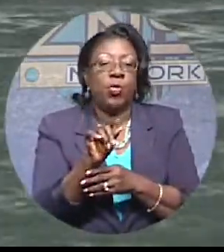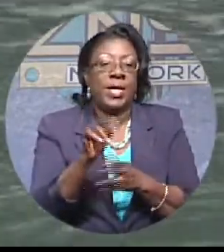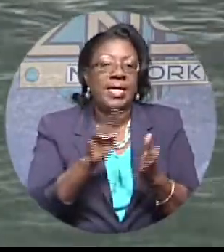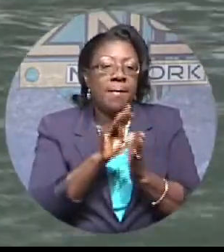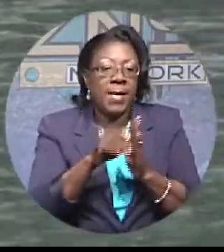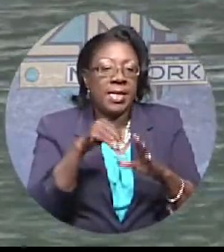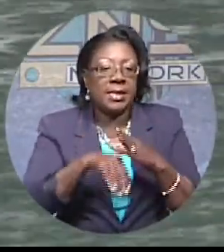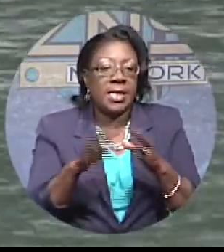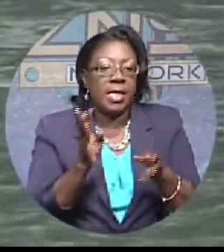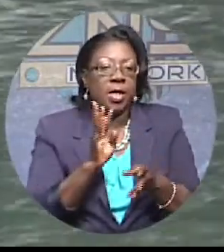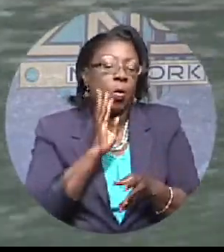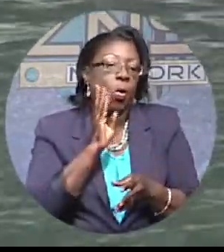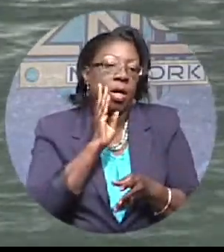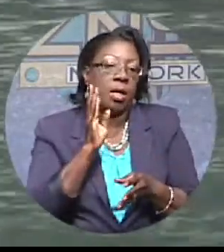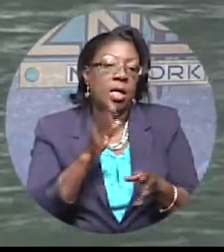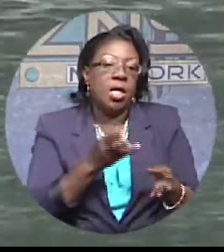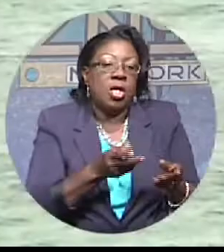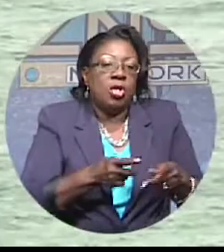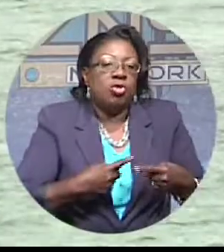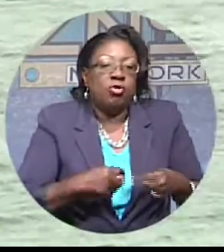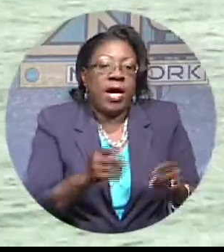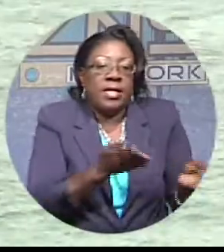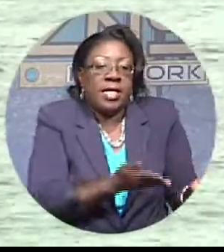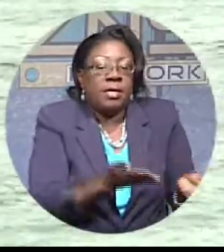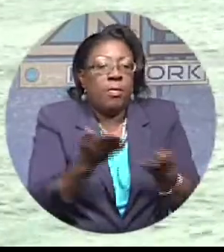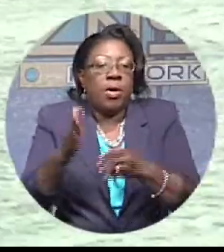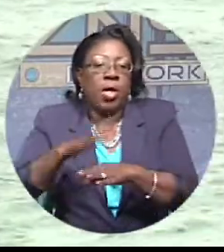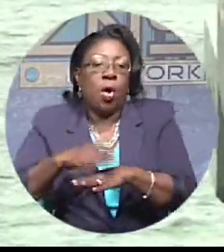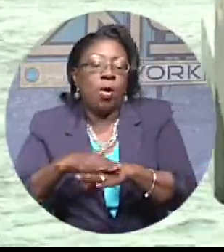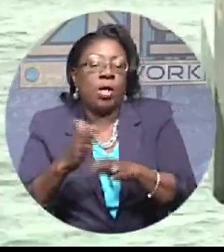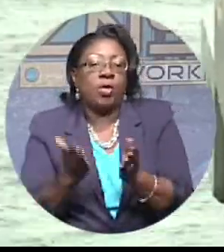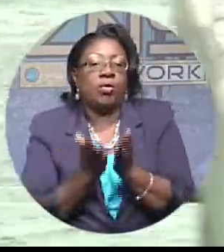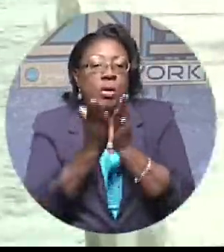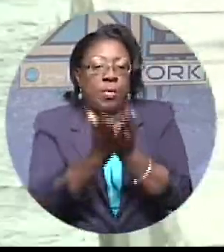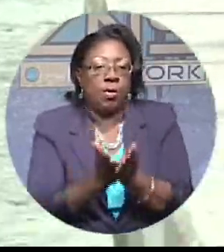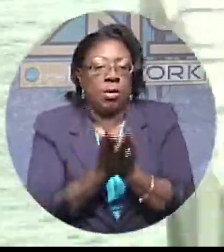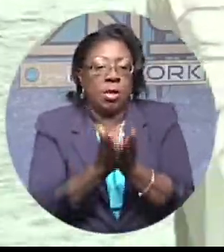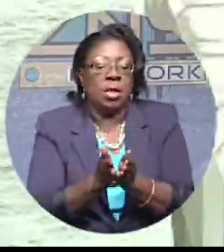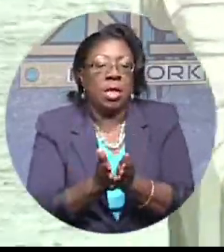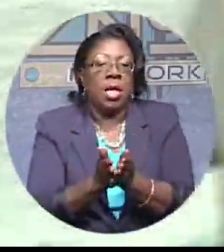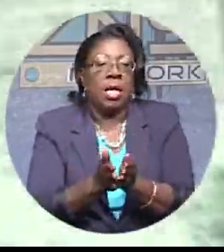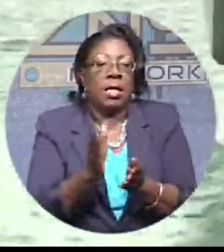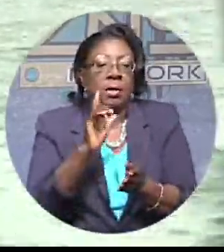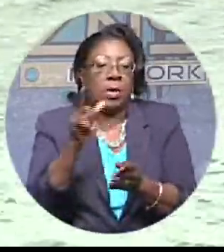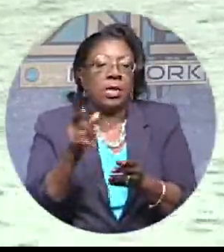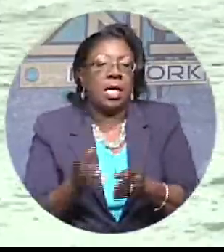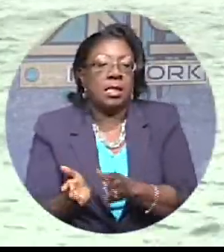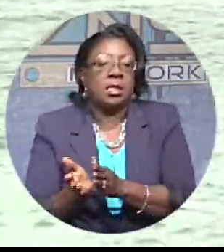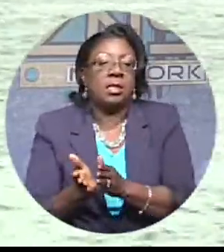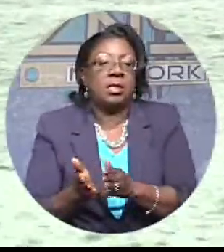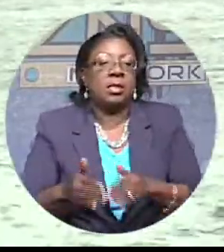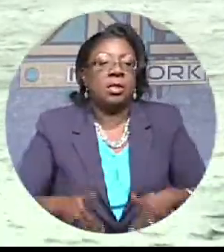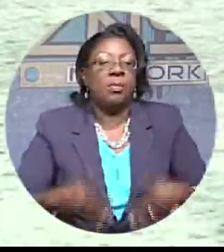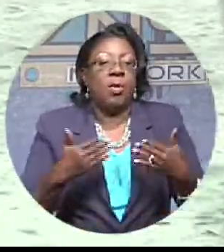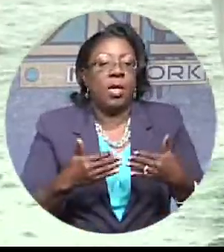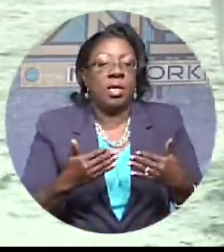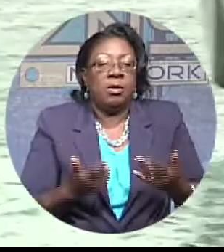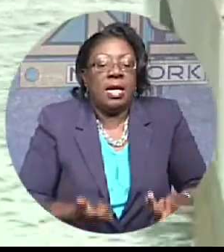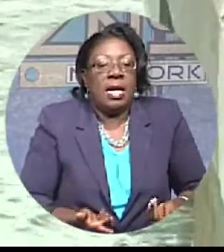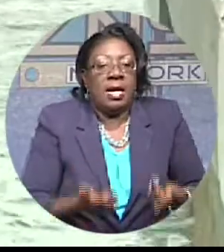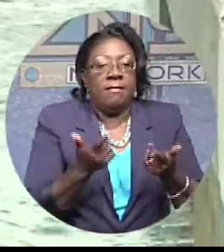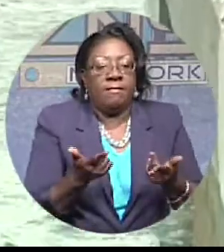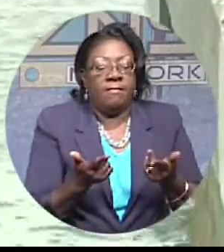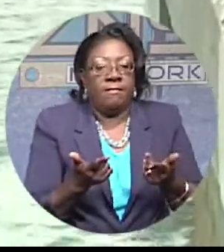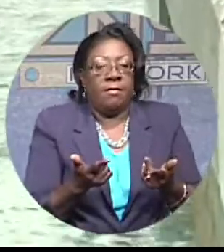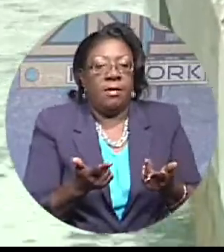body aboard one of their vessels. 10 minutes later, onlookers watched as the body of the man who Superintendent Limon Delavo